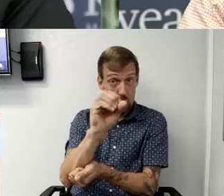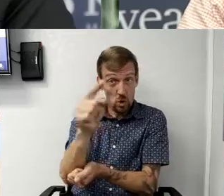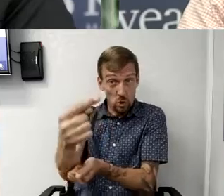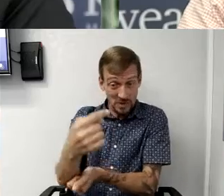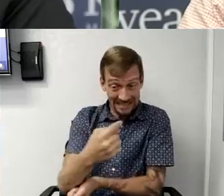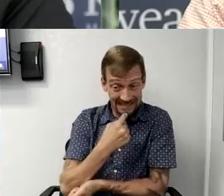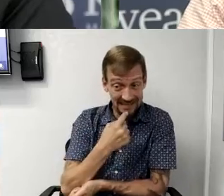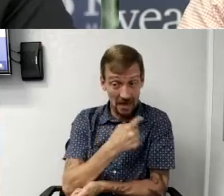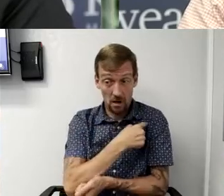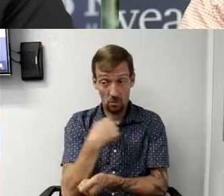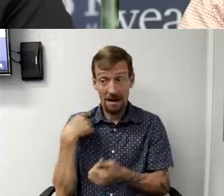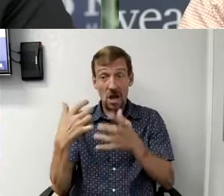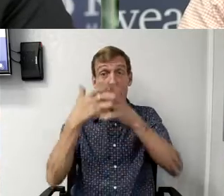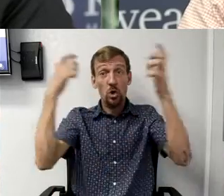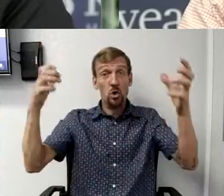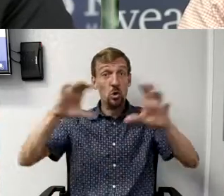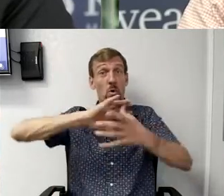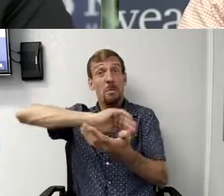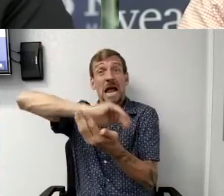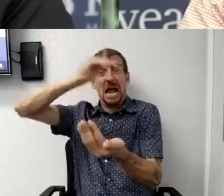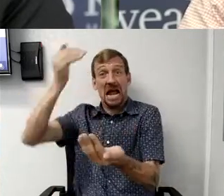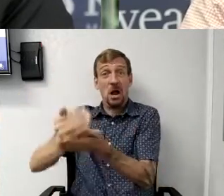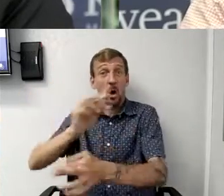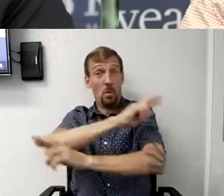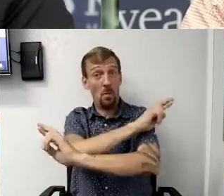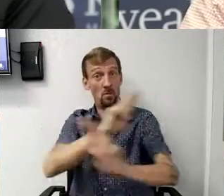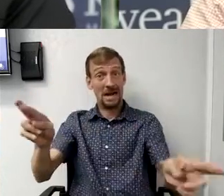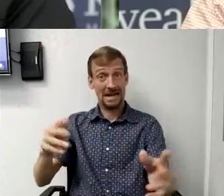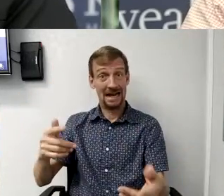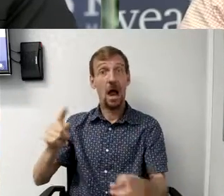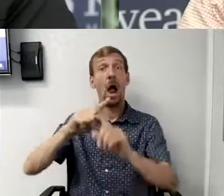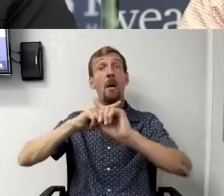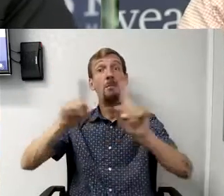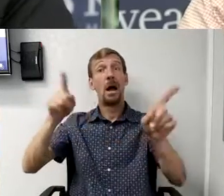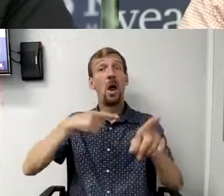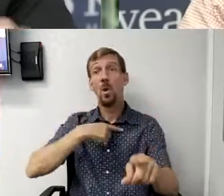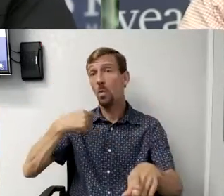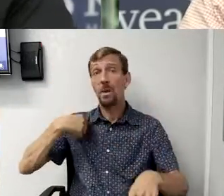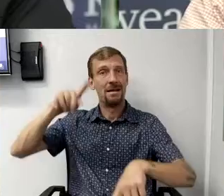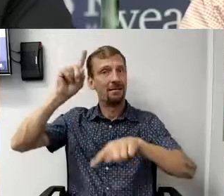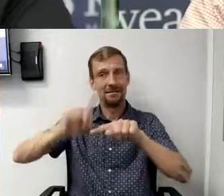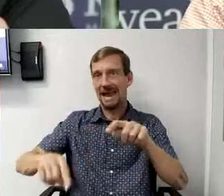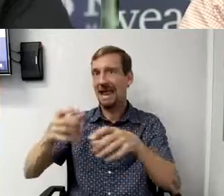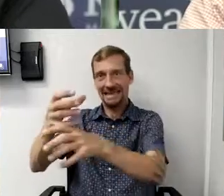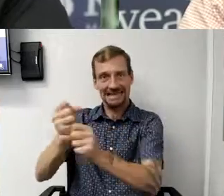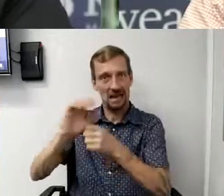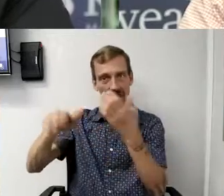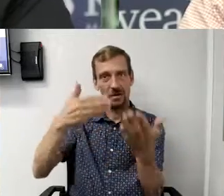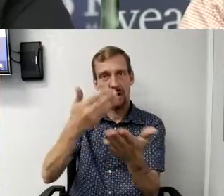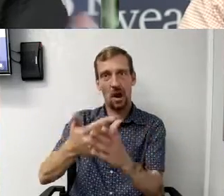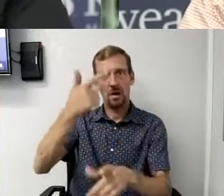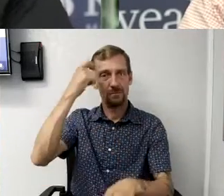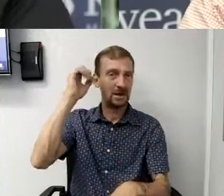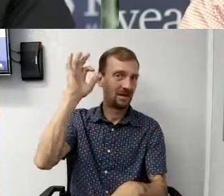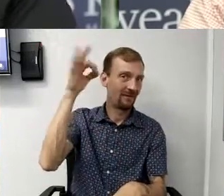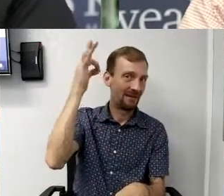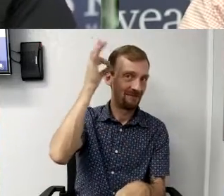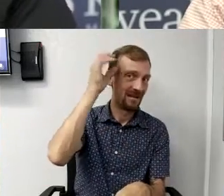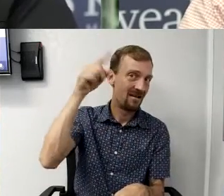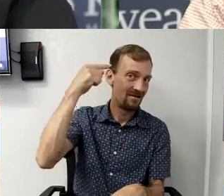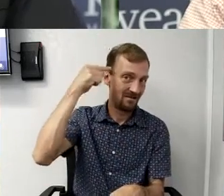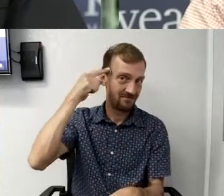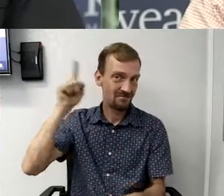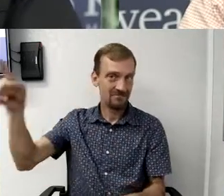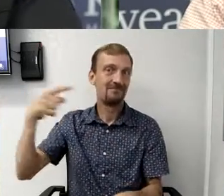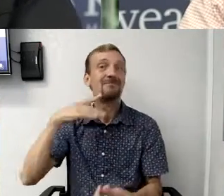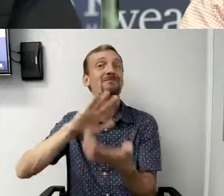large amount, the government found out about it and said, oh, we'll allocate those to you. They found out about Kaweah being so successful